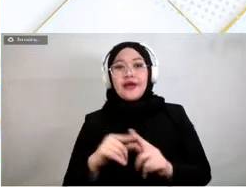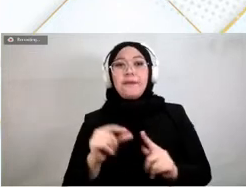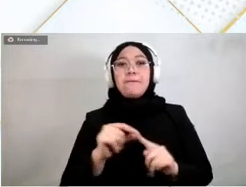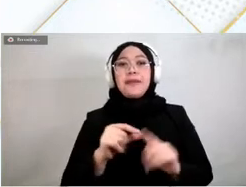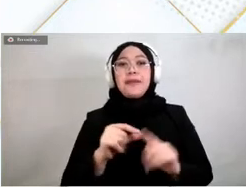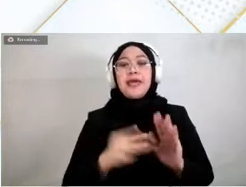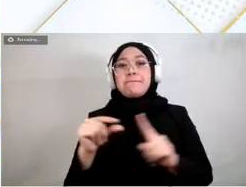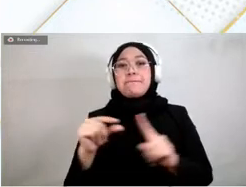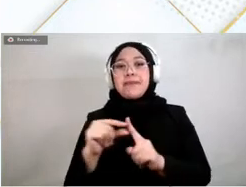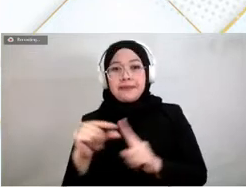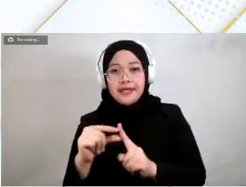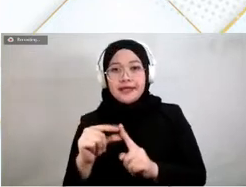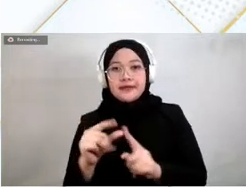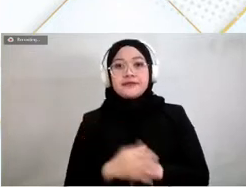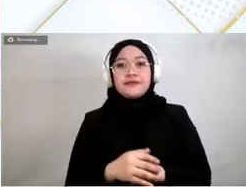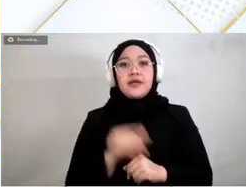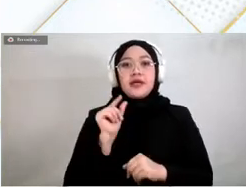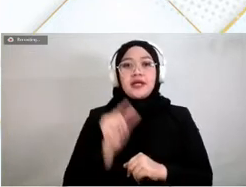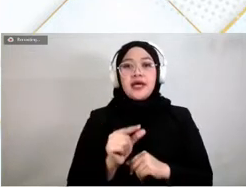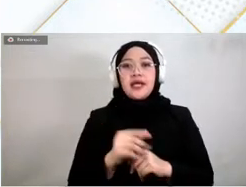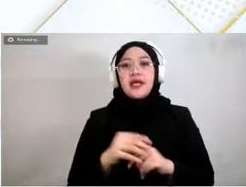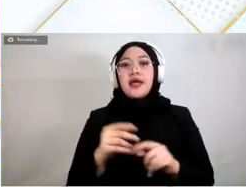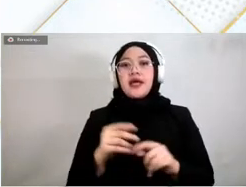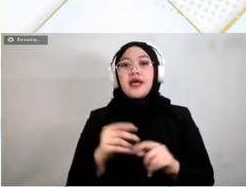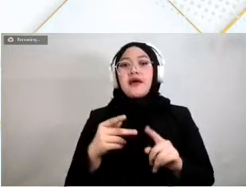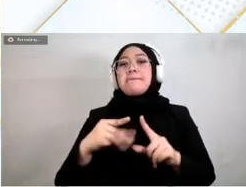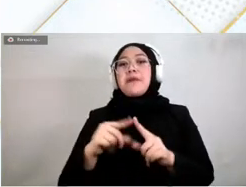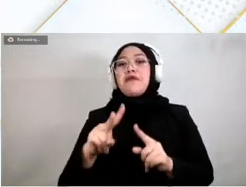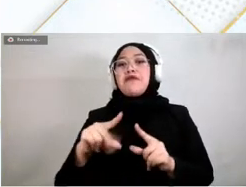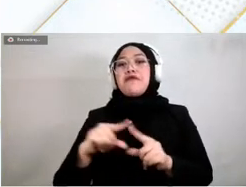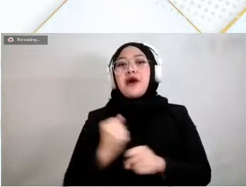Verebasaga, Staff Officer Training,